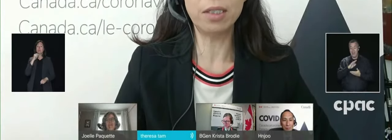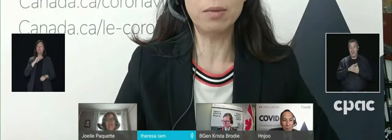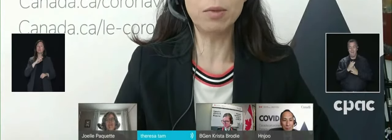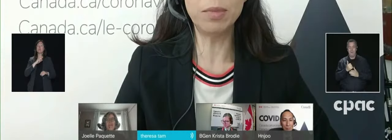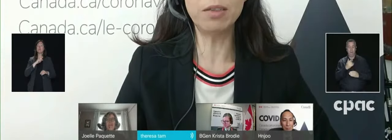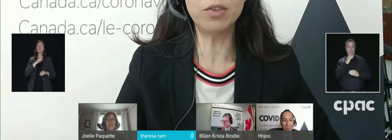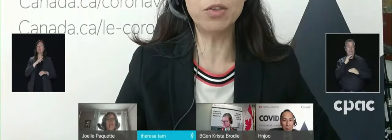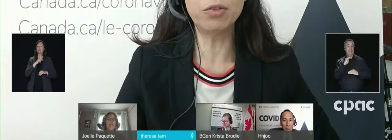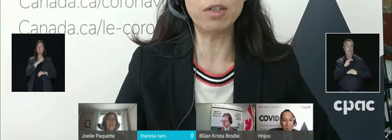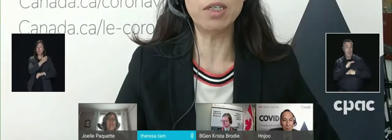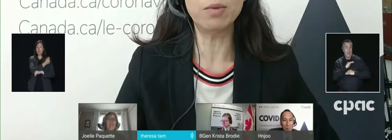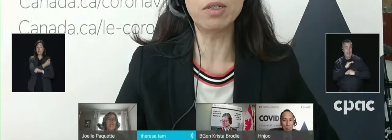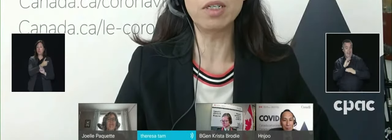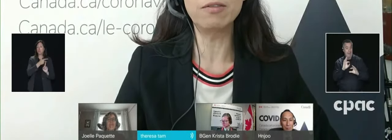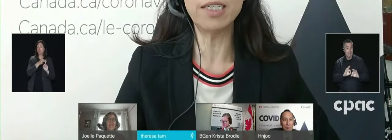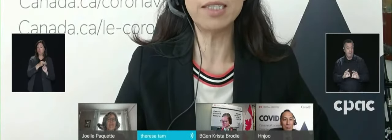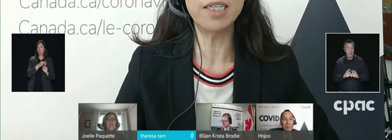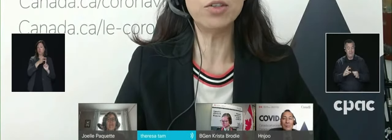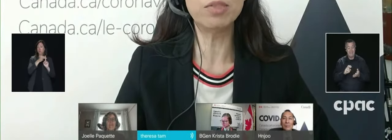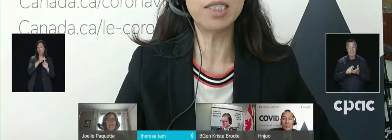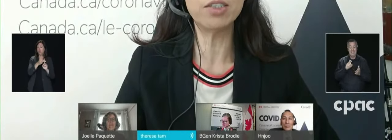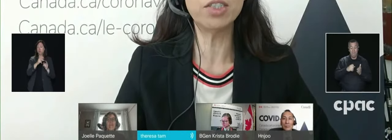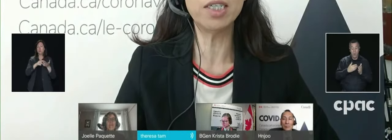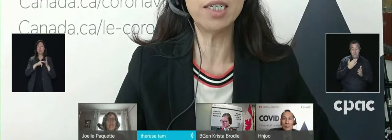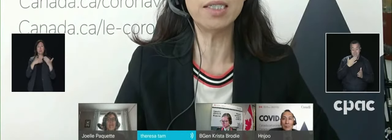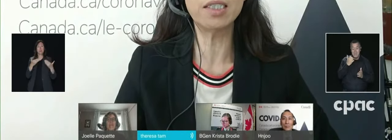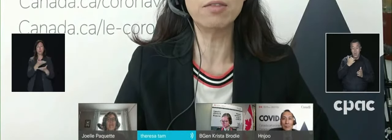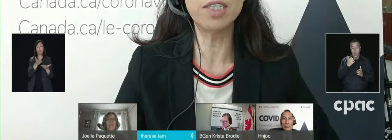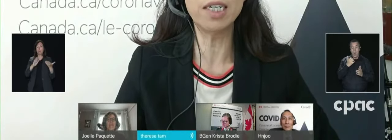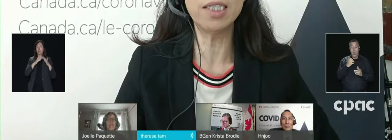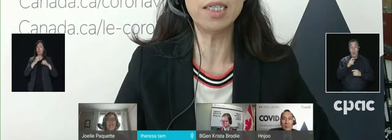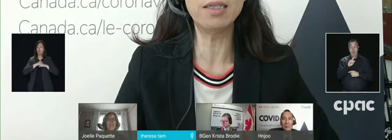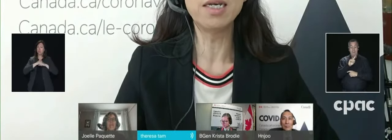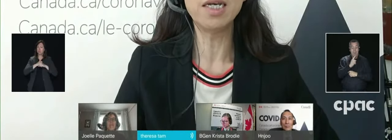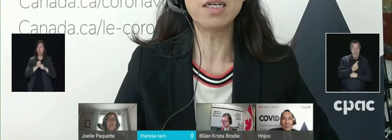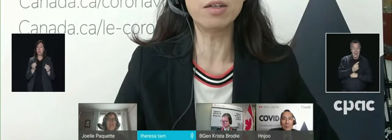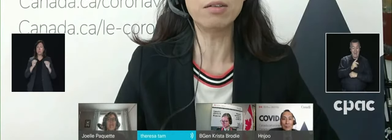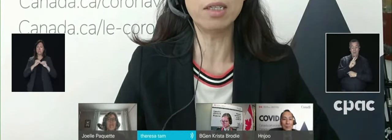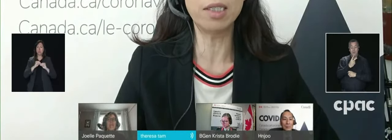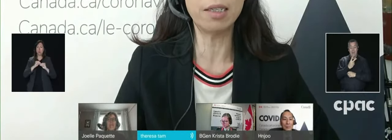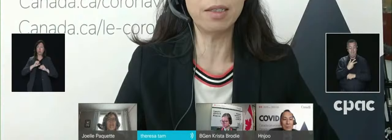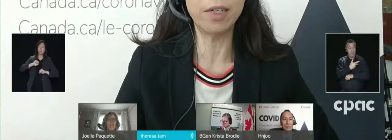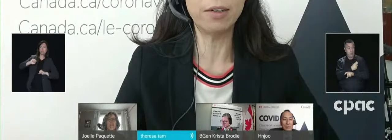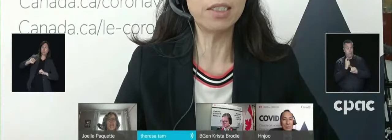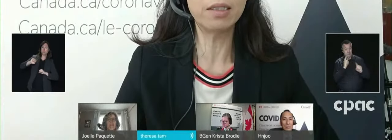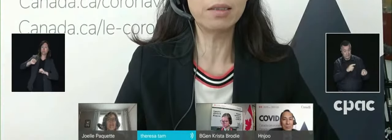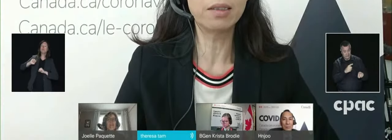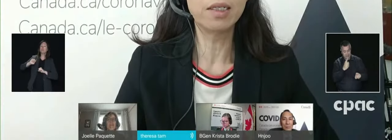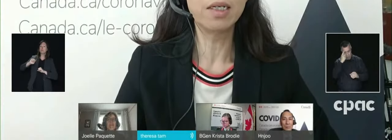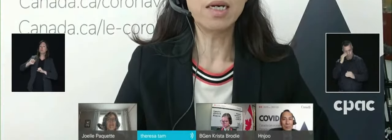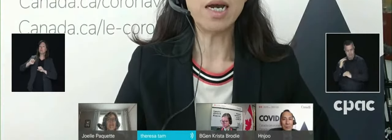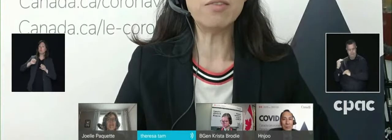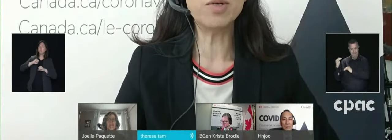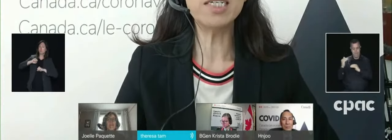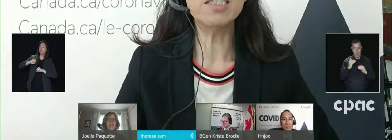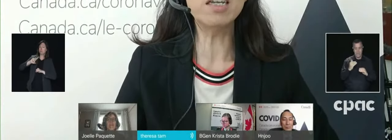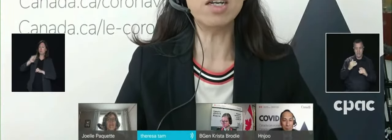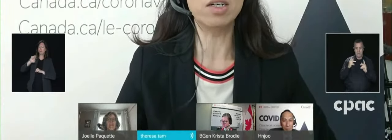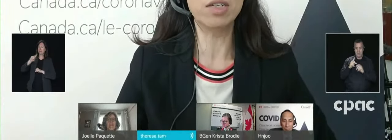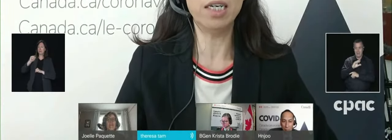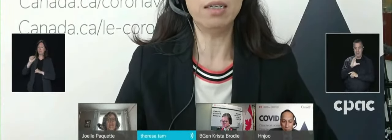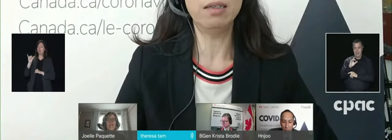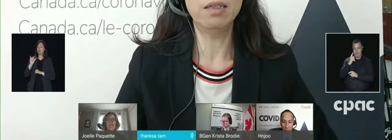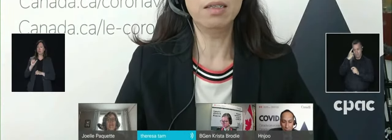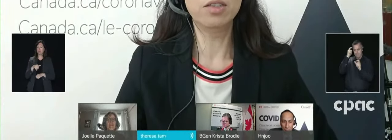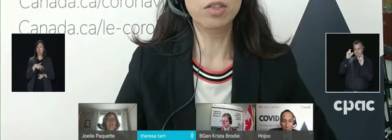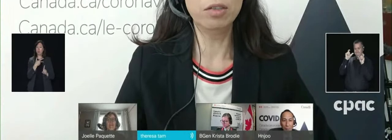second doses will build a stronger wall of vaccination protection against COVID-19, including the Delta variant. Halfway is